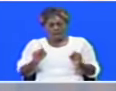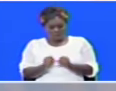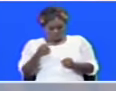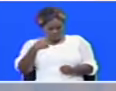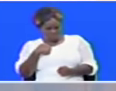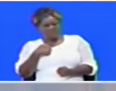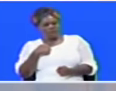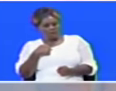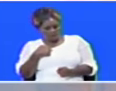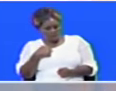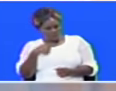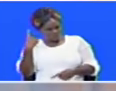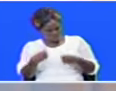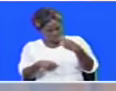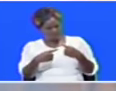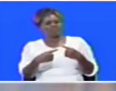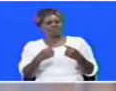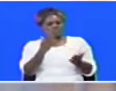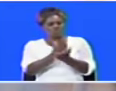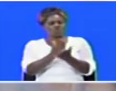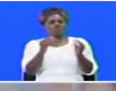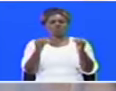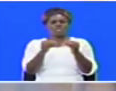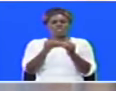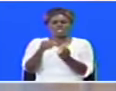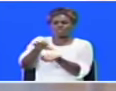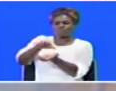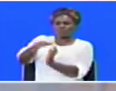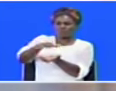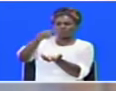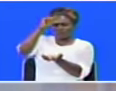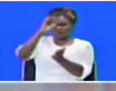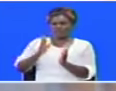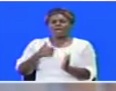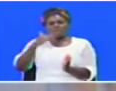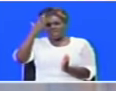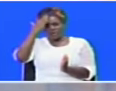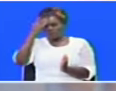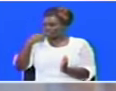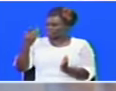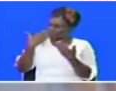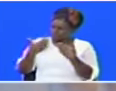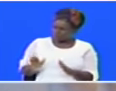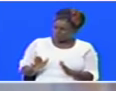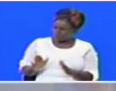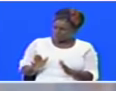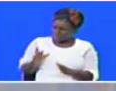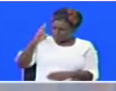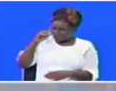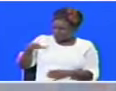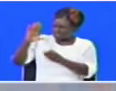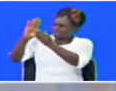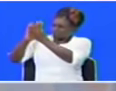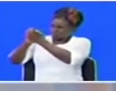be me that carries the day, definitely we will meet with the governor. And I know, as I've told you, the reason why this